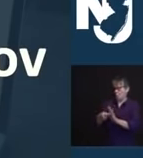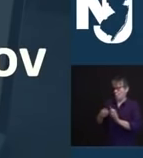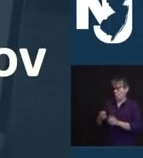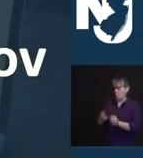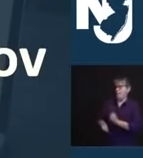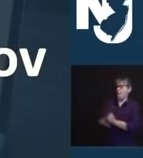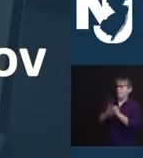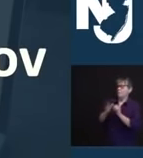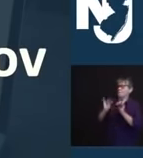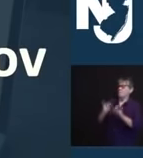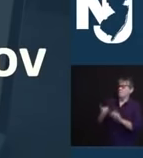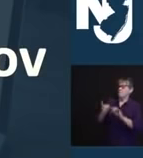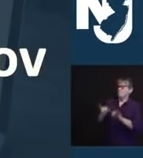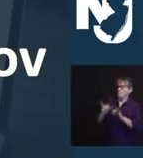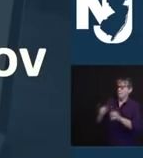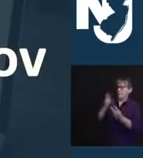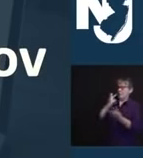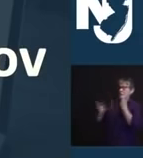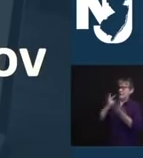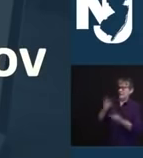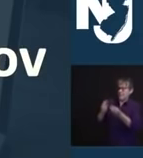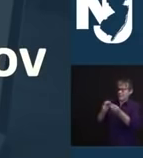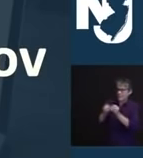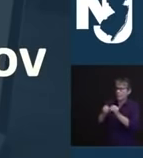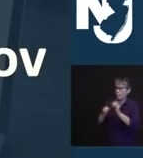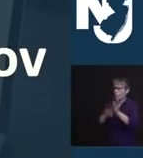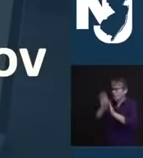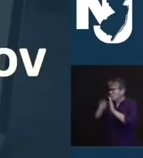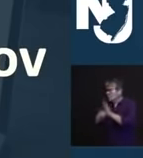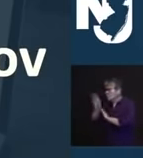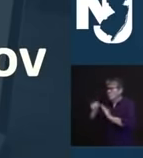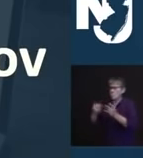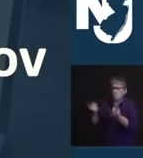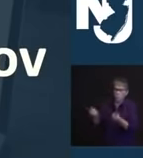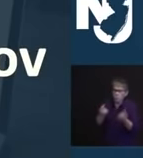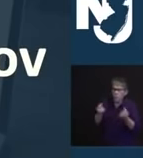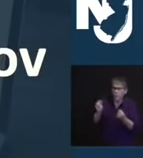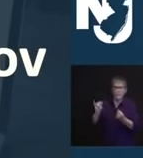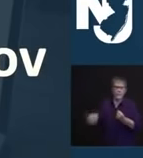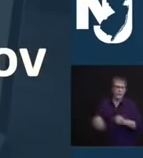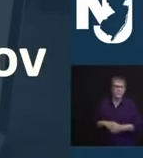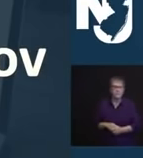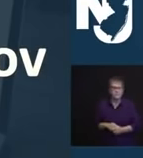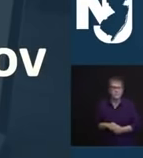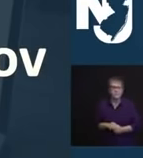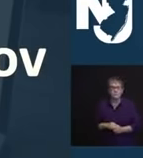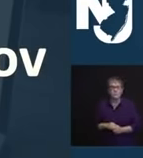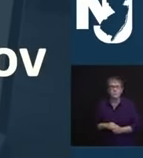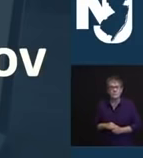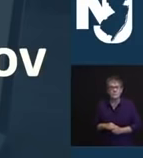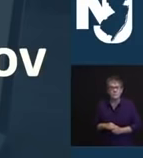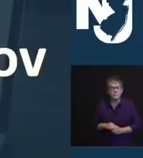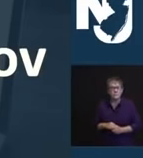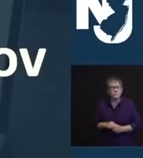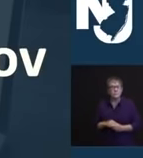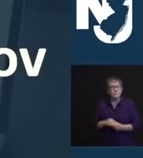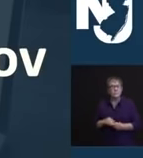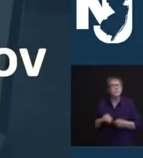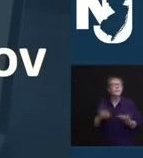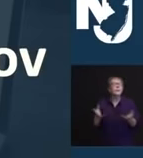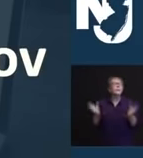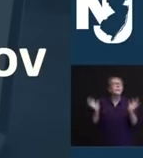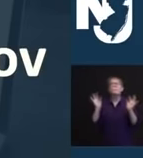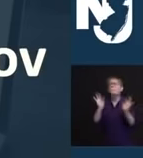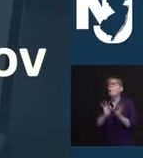there. And we also get a tremendous amount of good data from testing. Testing tells us where the hotspots are so we can direct more resources